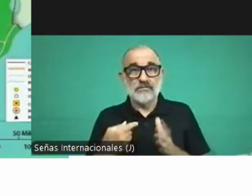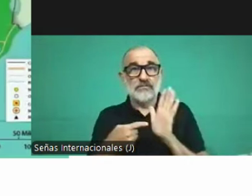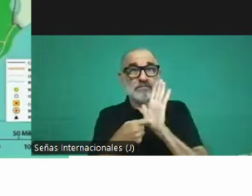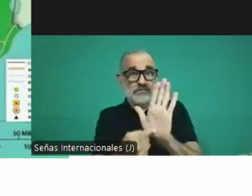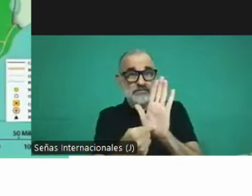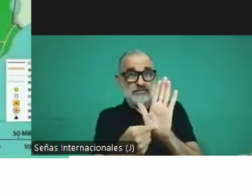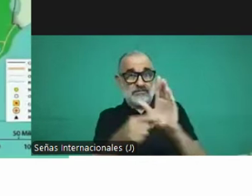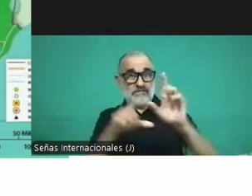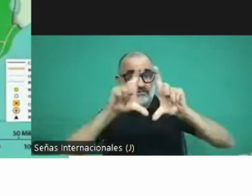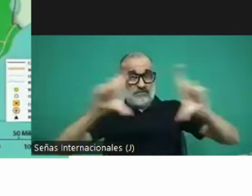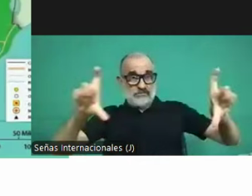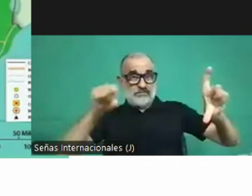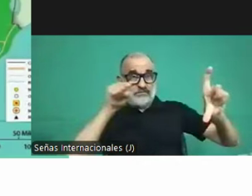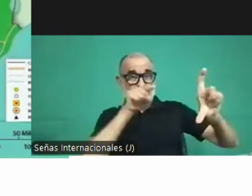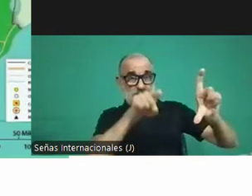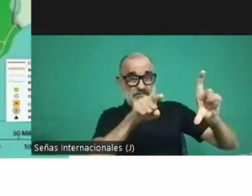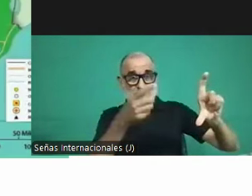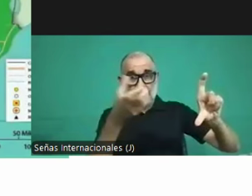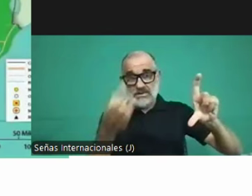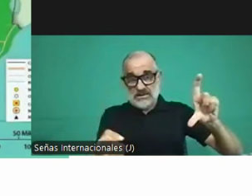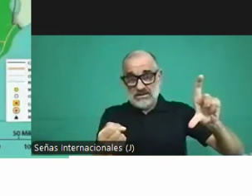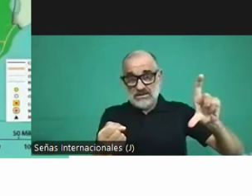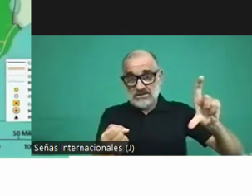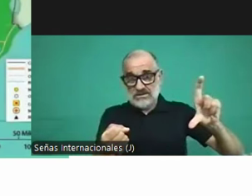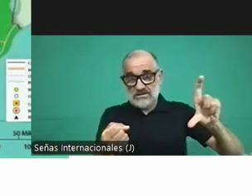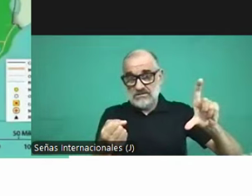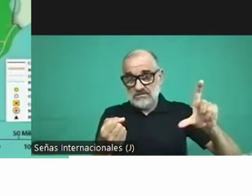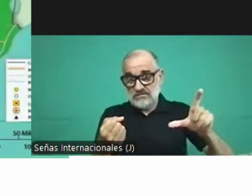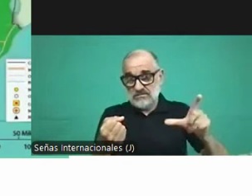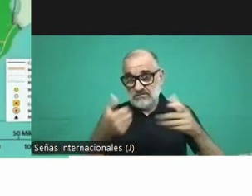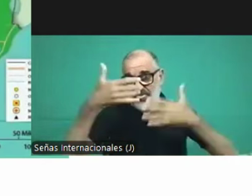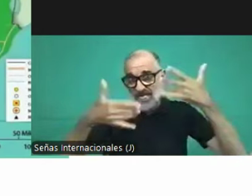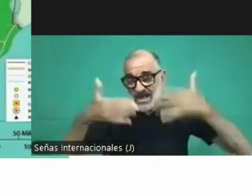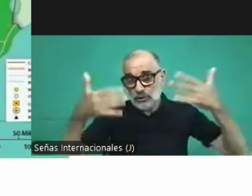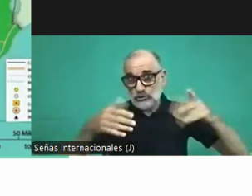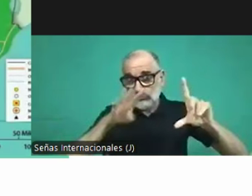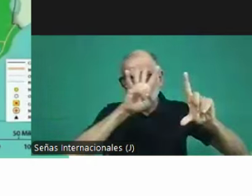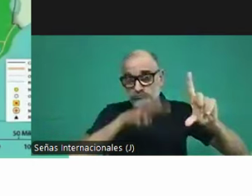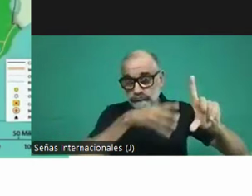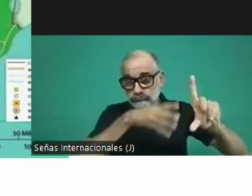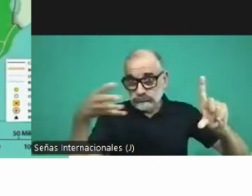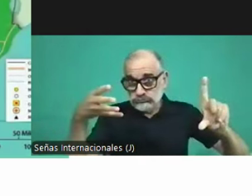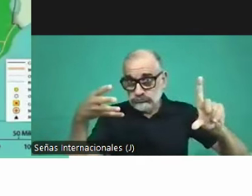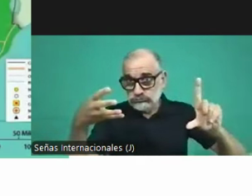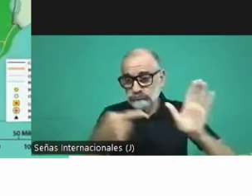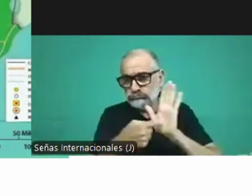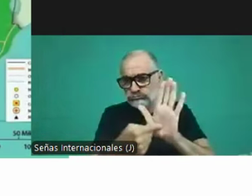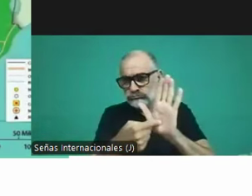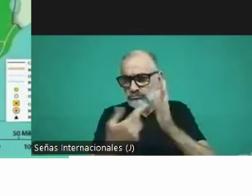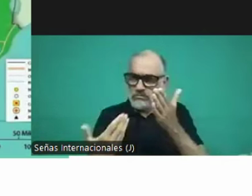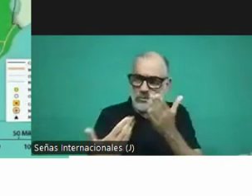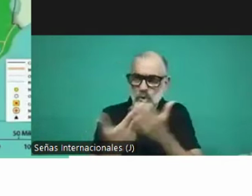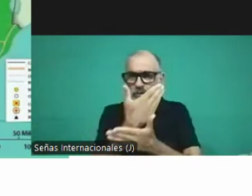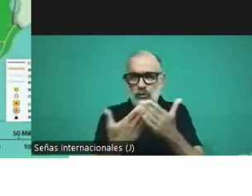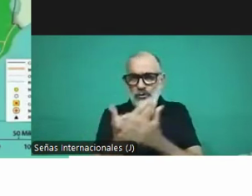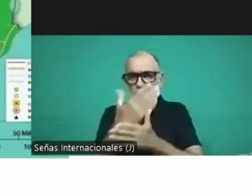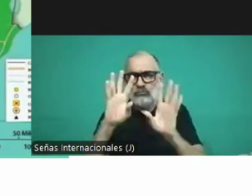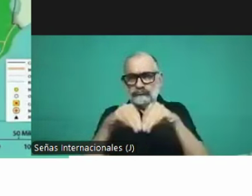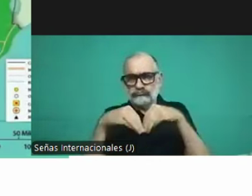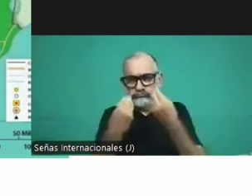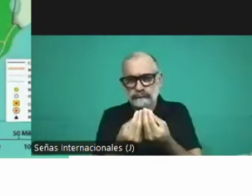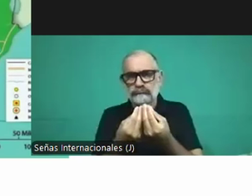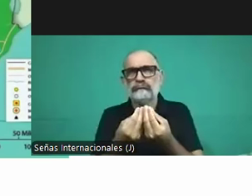data y here podemos from ver the que el year gasto en salud 2023, and we representó can más see del that the 9% del expenditure in PIB. health represented De more ese than total, el 9% gasto of público the representa GDP,